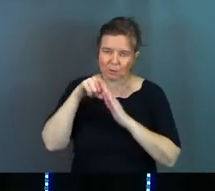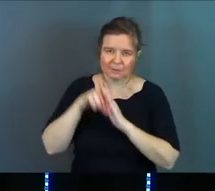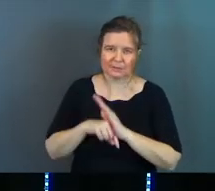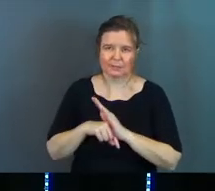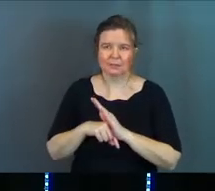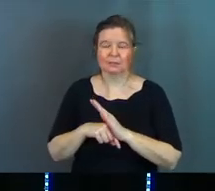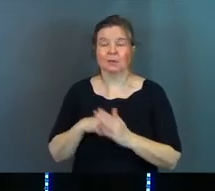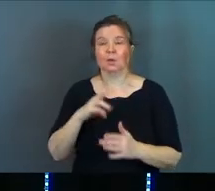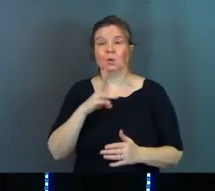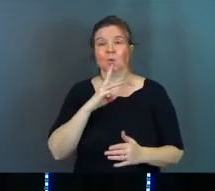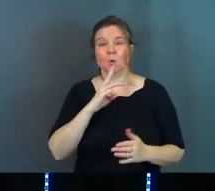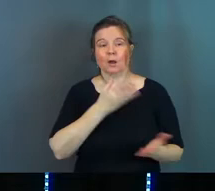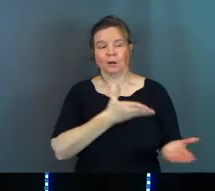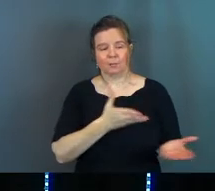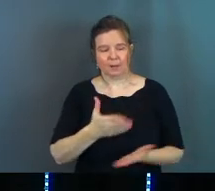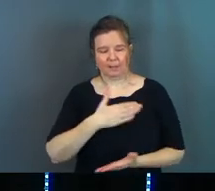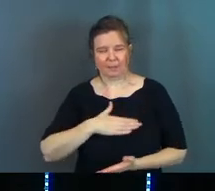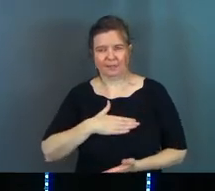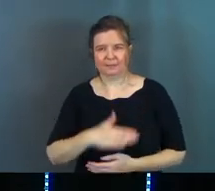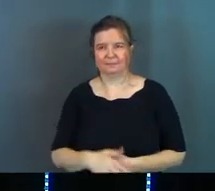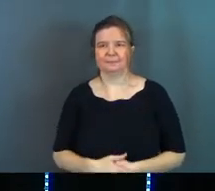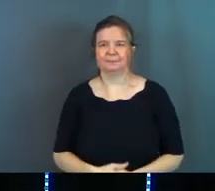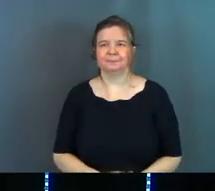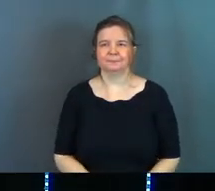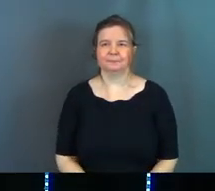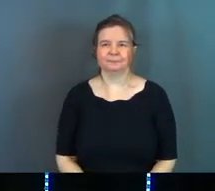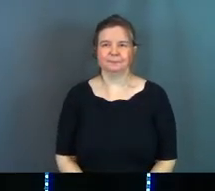deeper. Can we bring the water up front for a second?